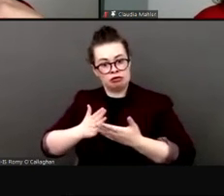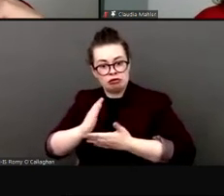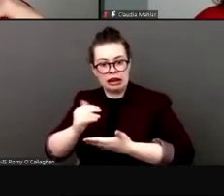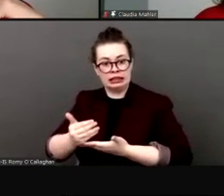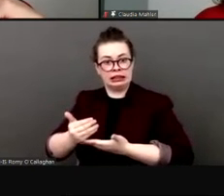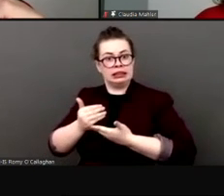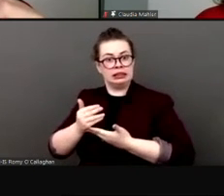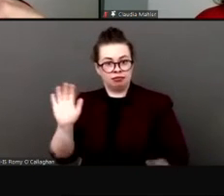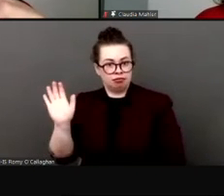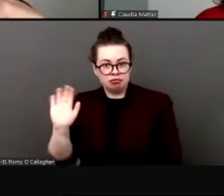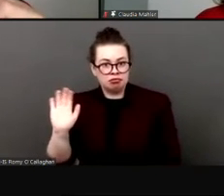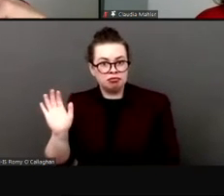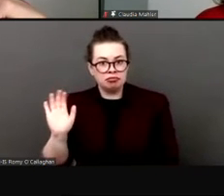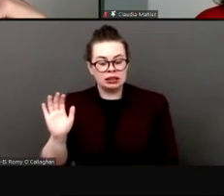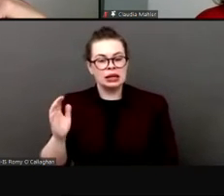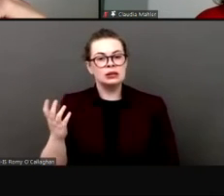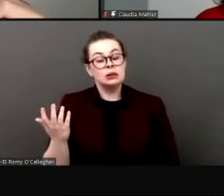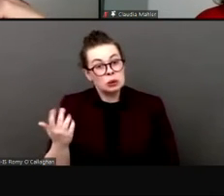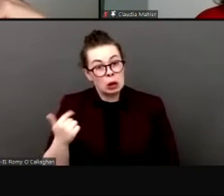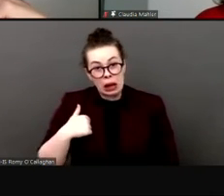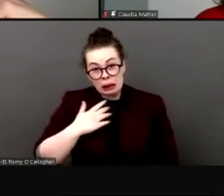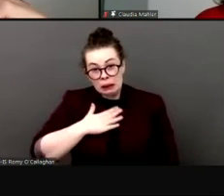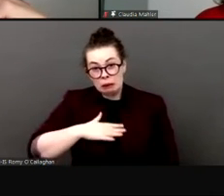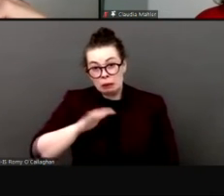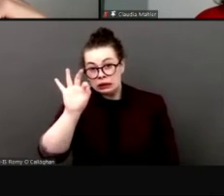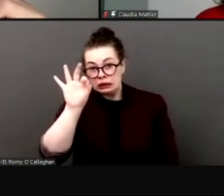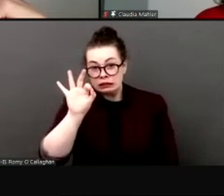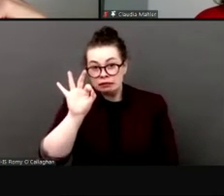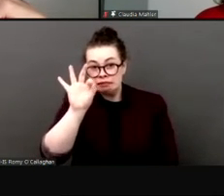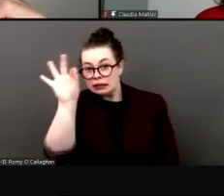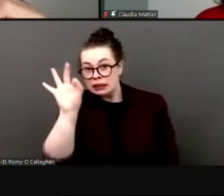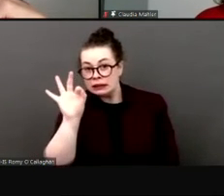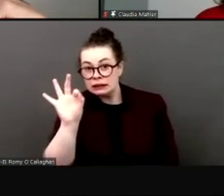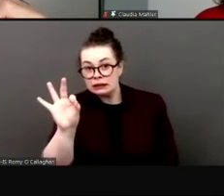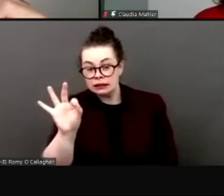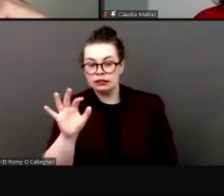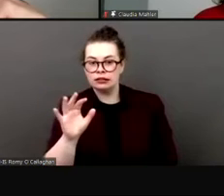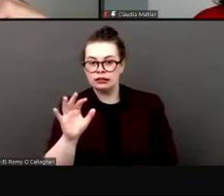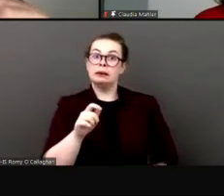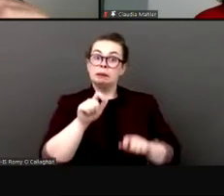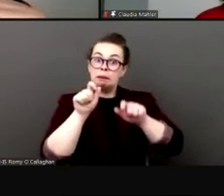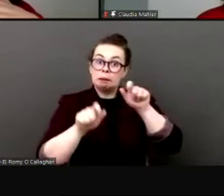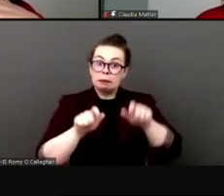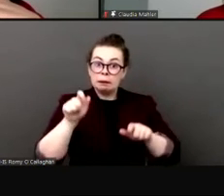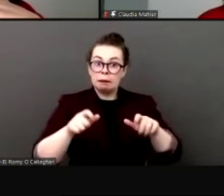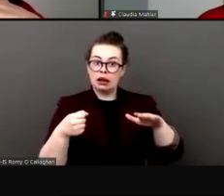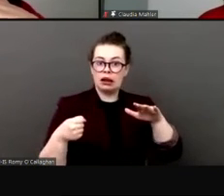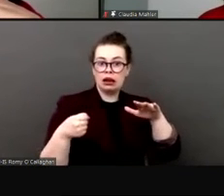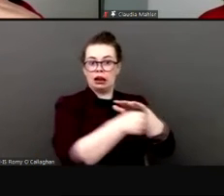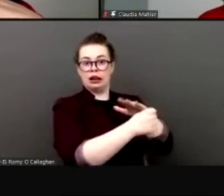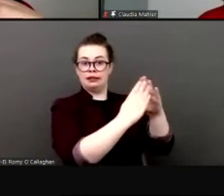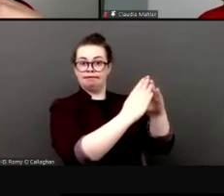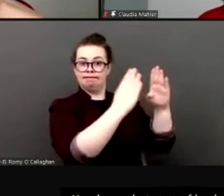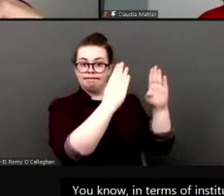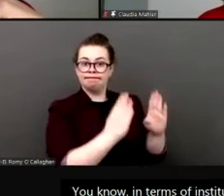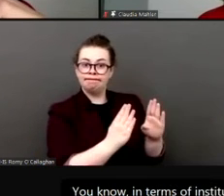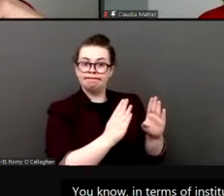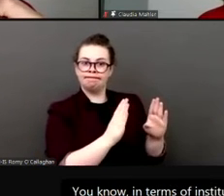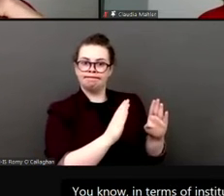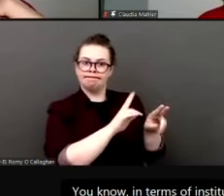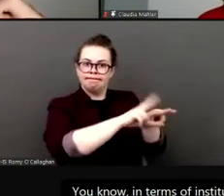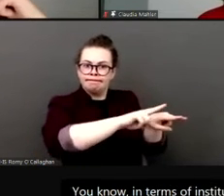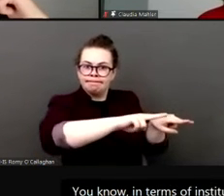to open with a question. You know, in terms of institutionalized people already have such limited avenues to accessing